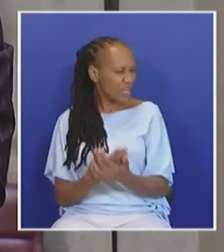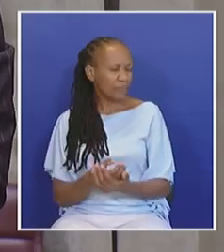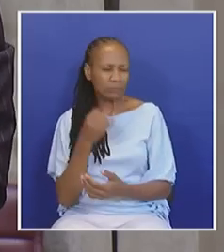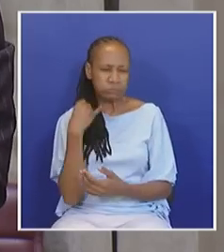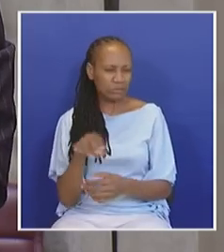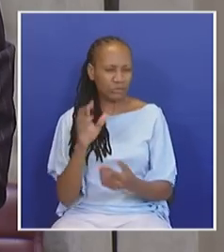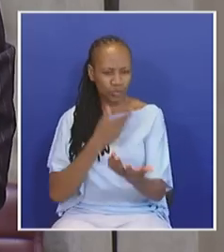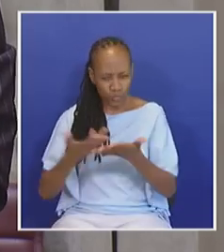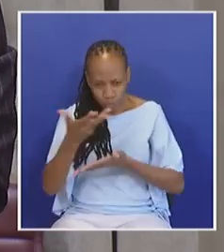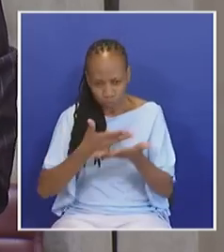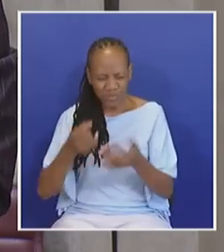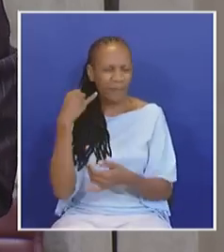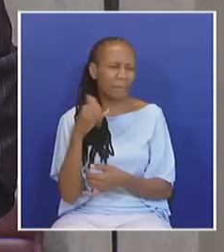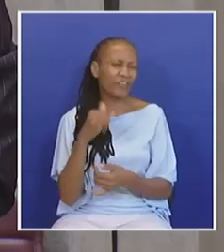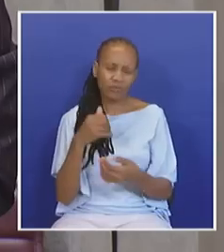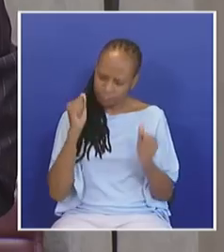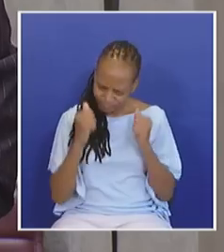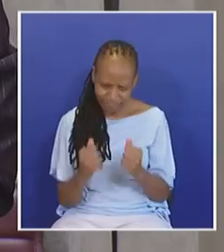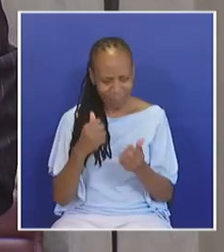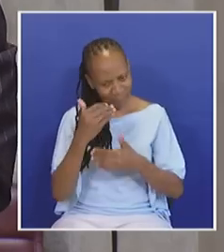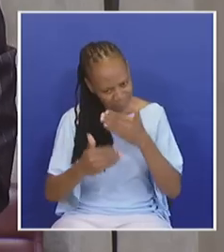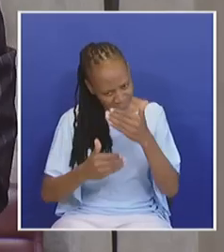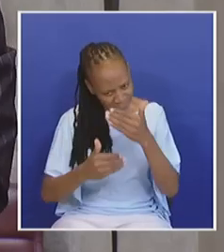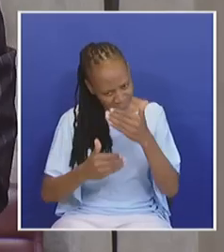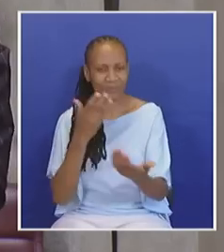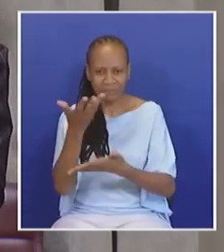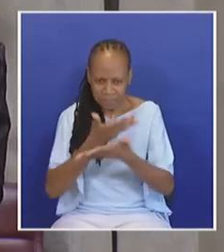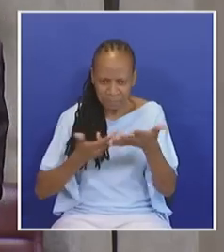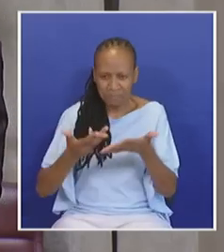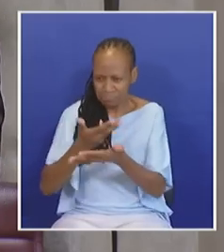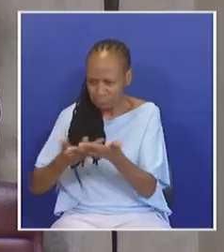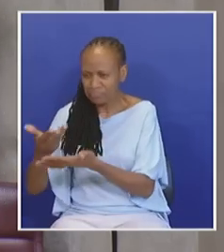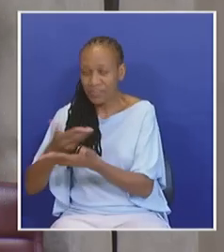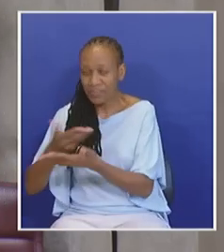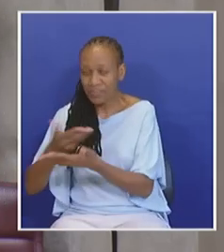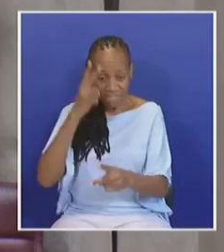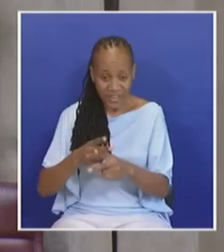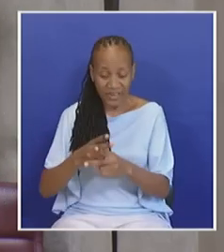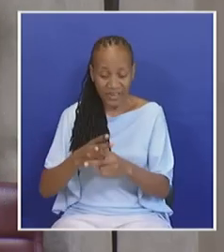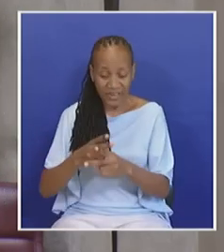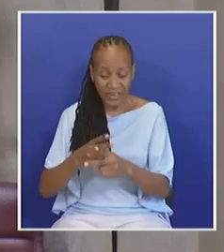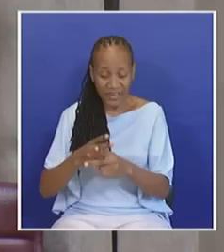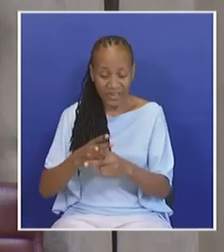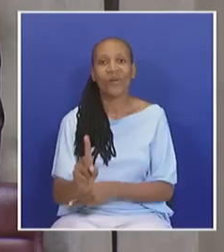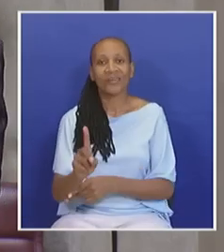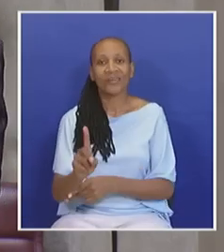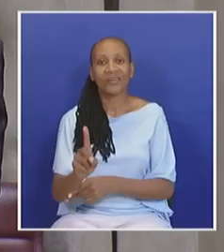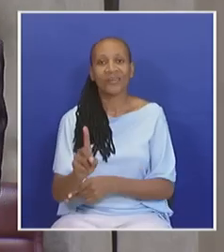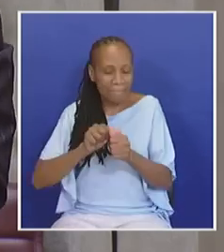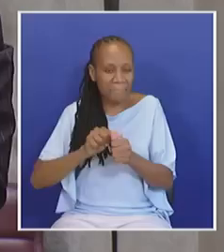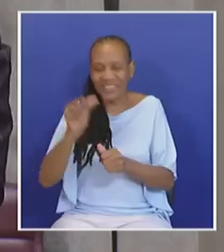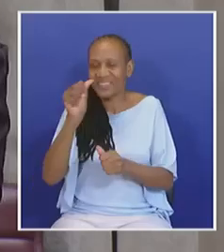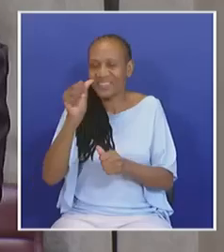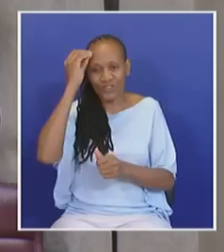be at times, aimed at producing the all-important and abiding result that will be in the very best interest of